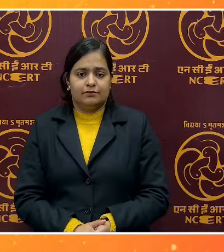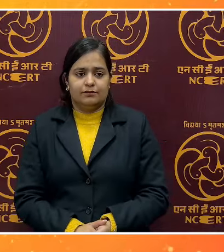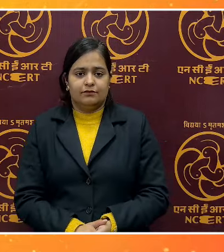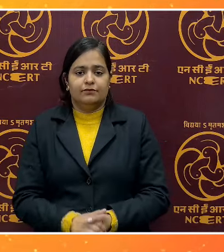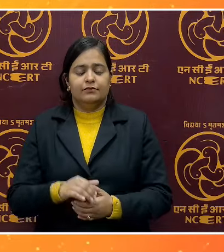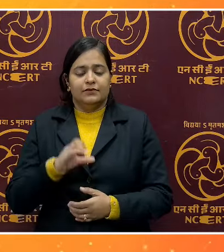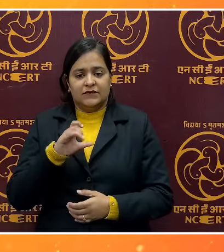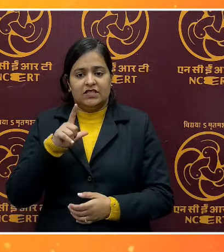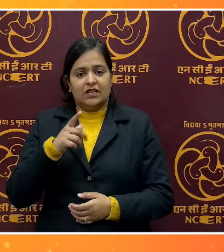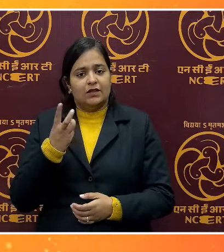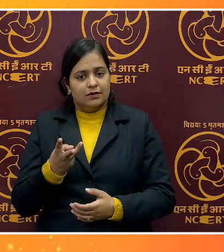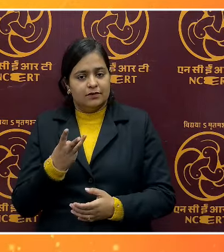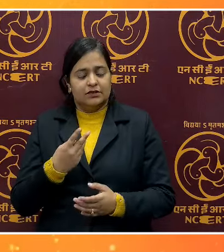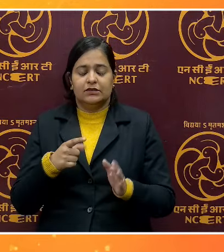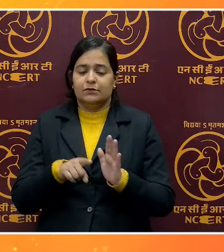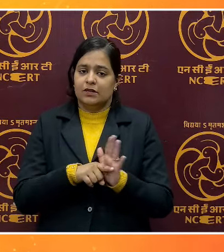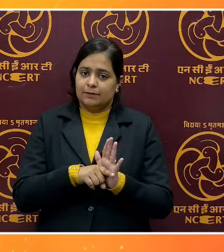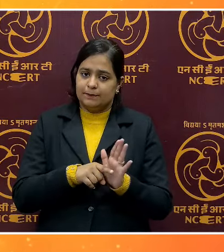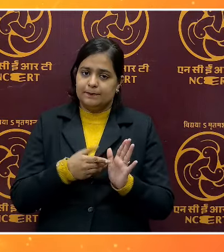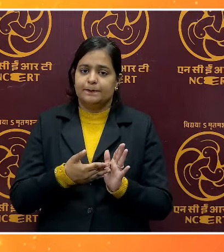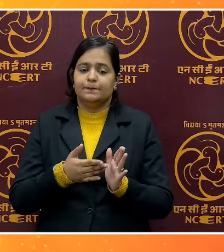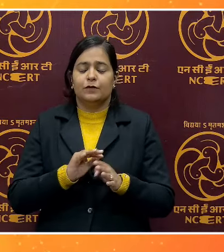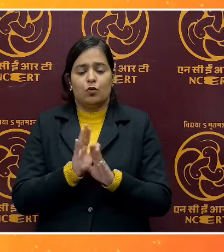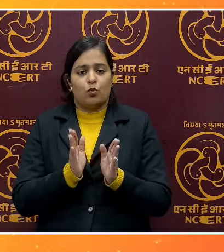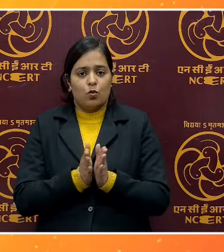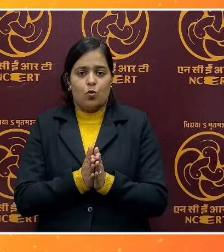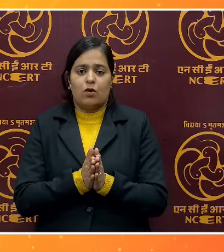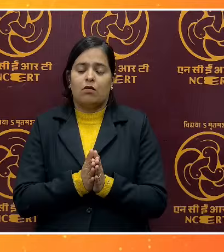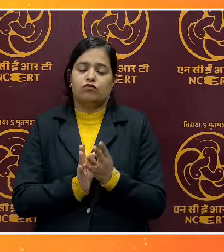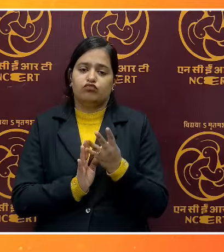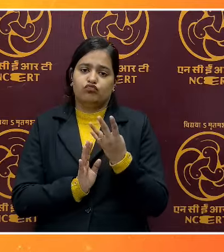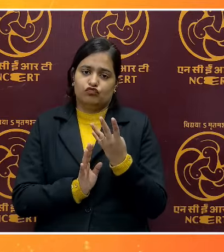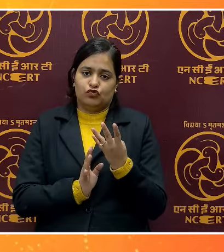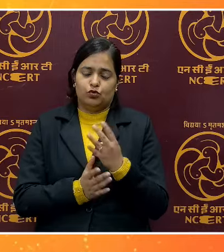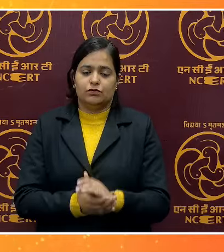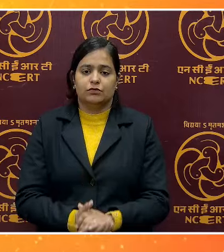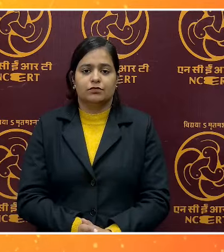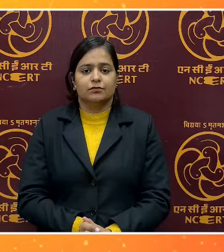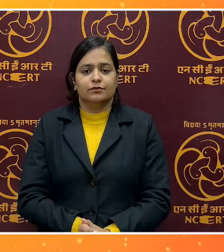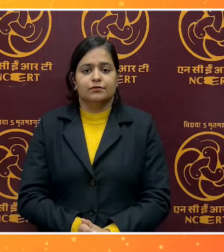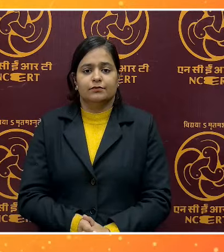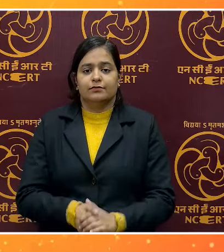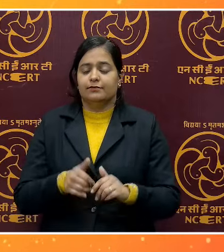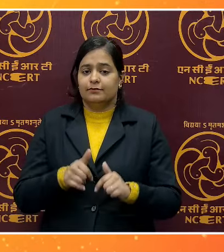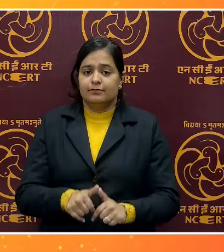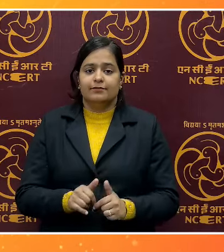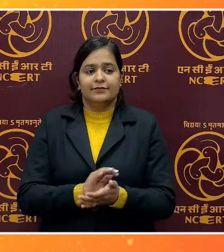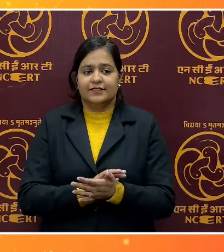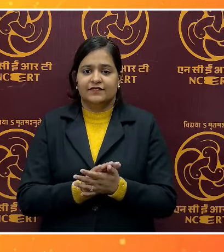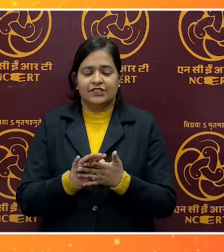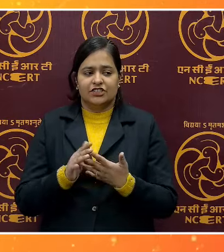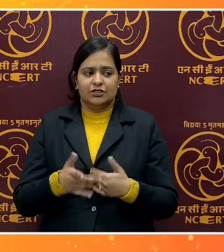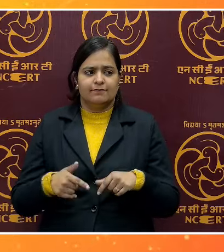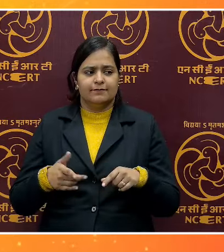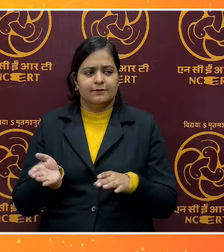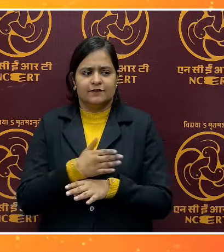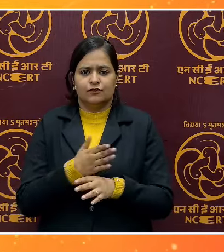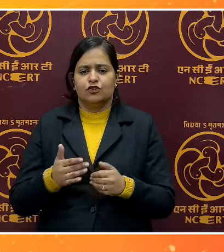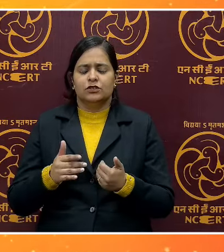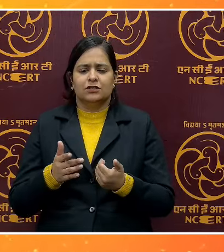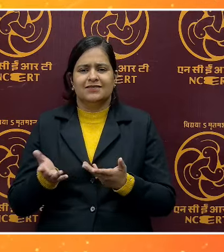be 3 Cl negative ions, total number of ions will be 4. So, by this way just we have discussed